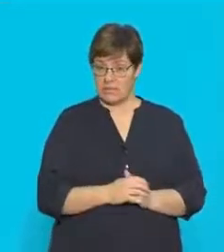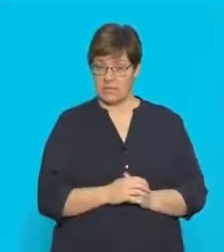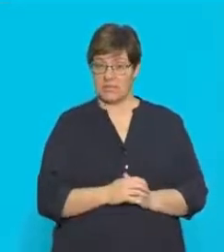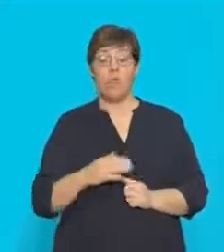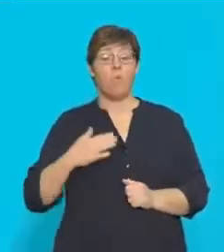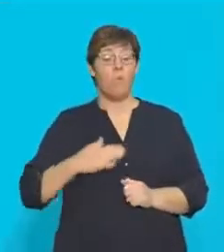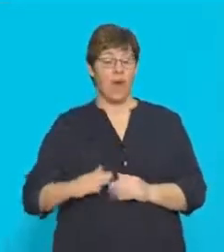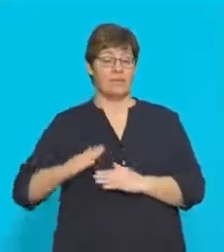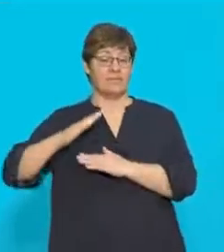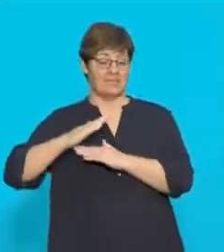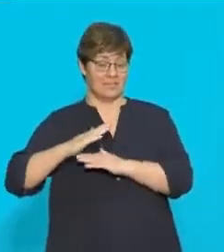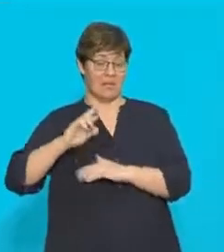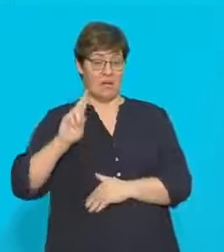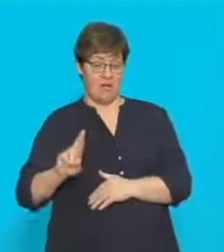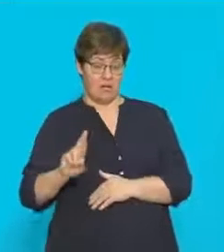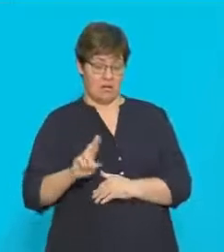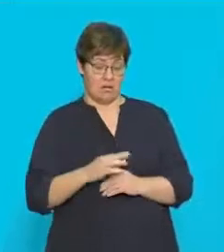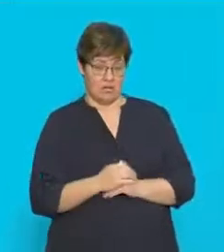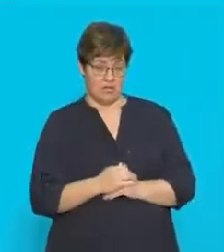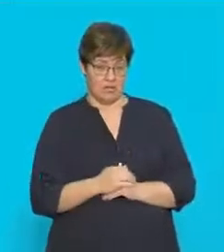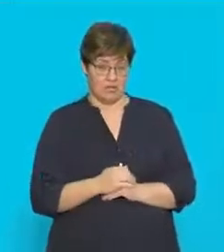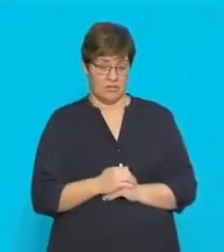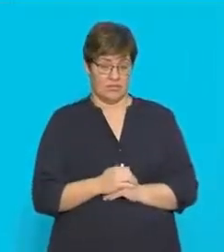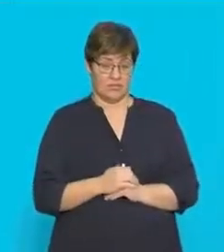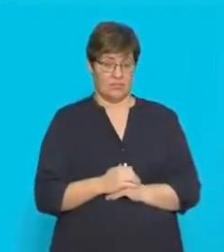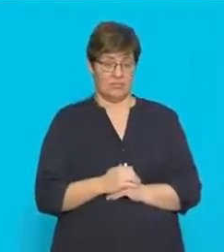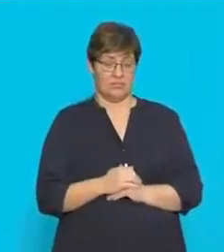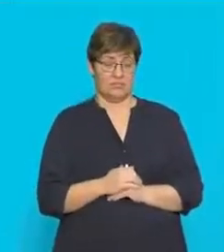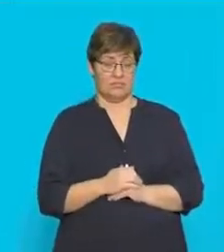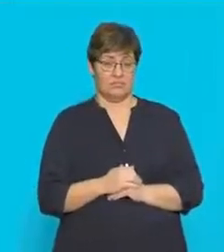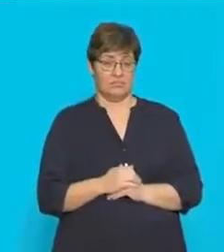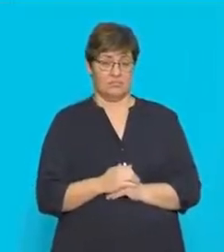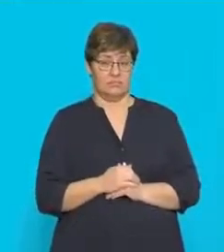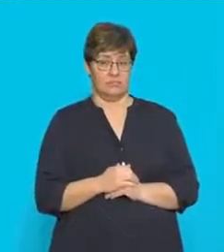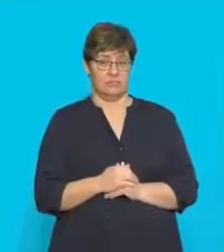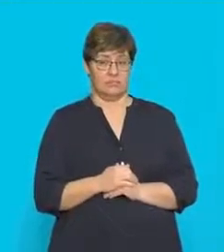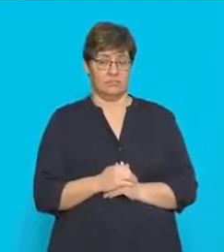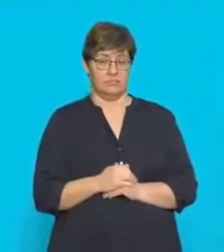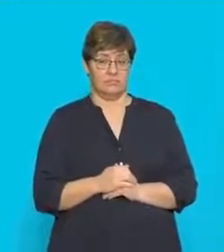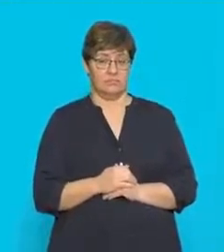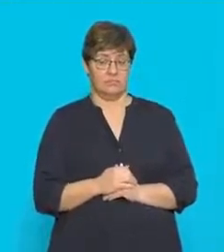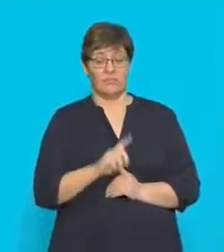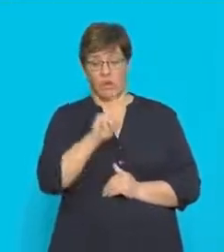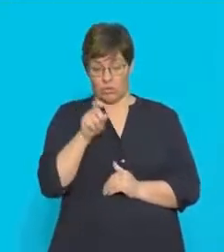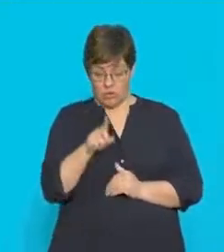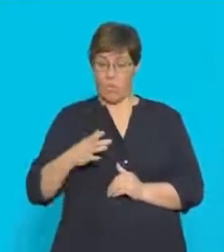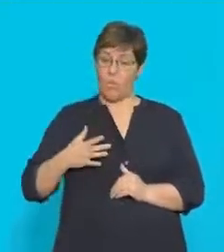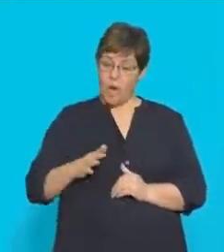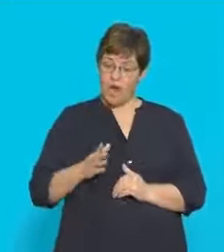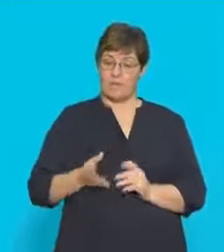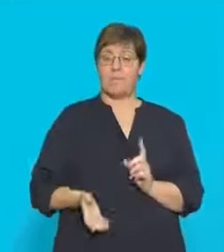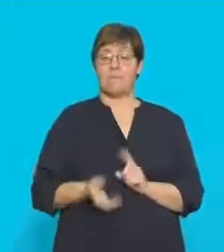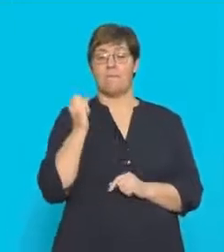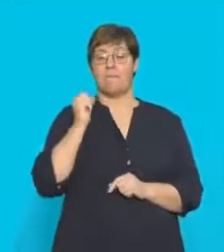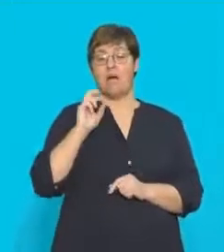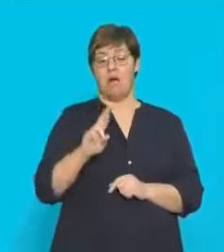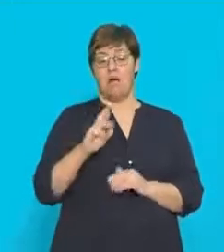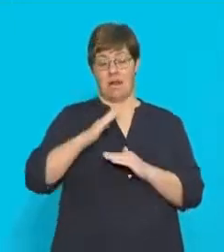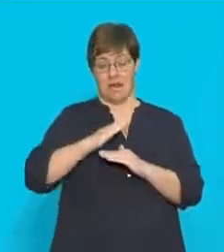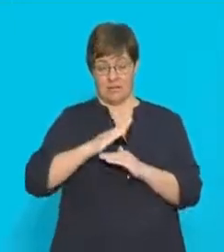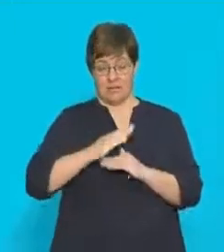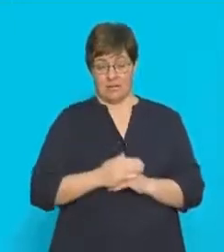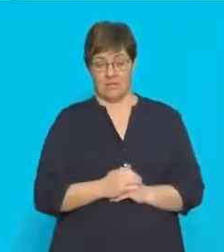us to find? They wanted us to find this angle here, angle R. That was the question. They wanted us to find